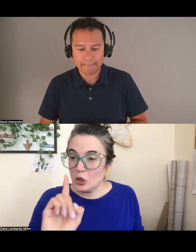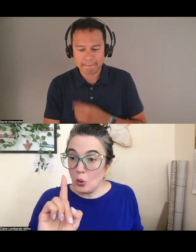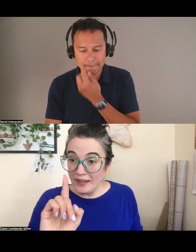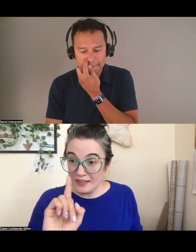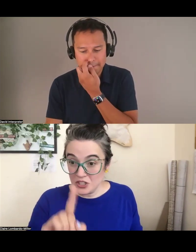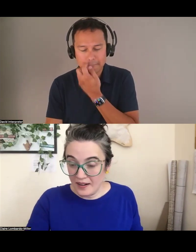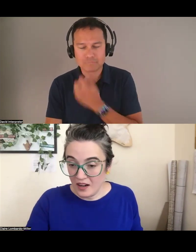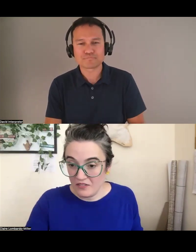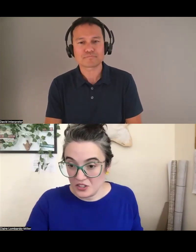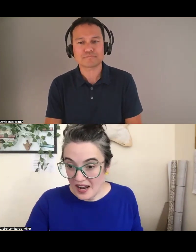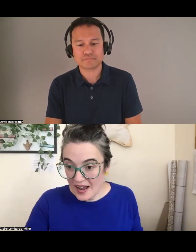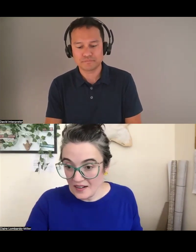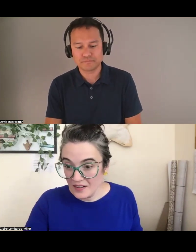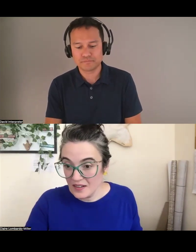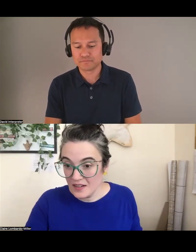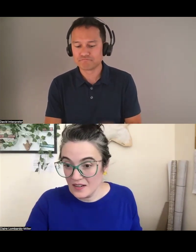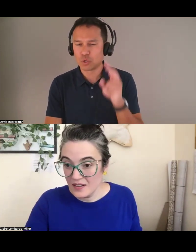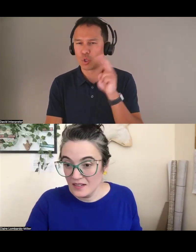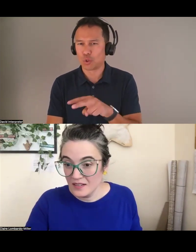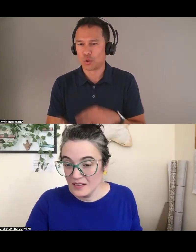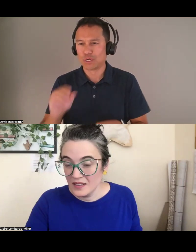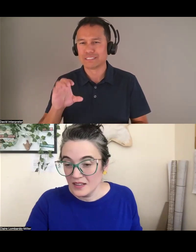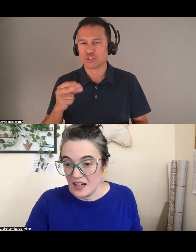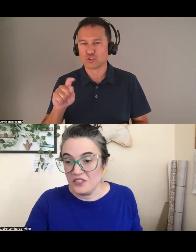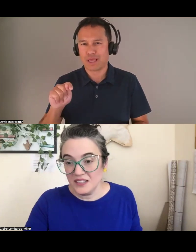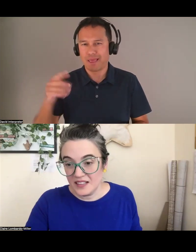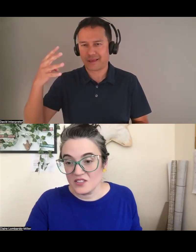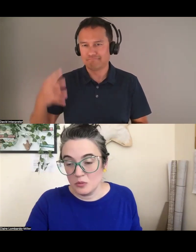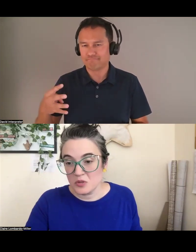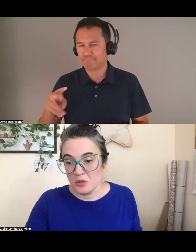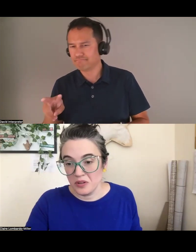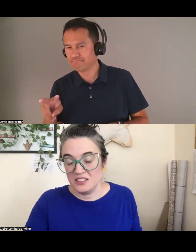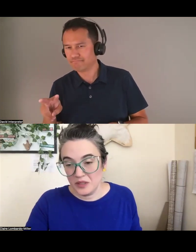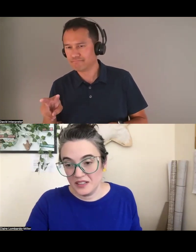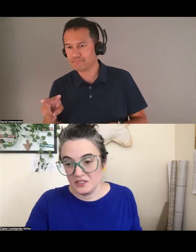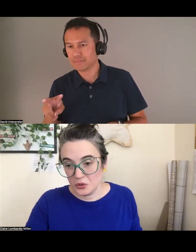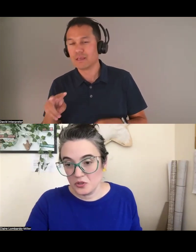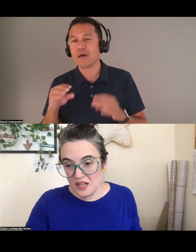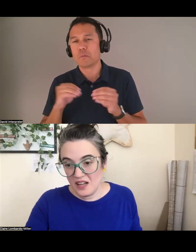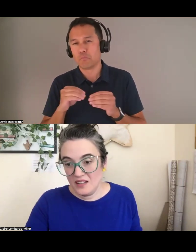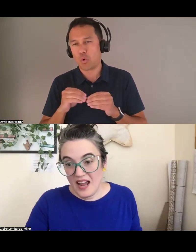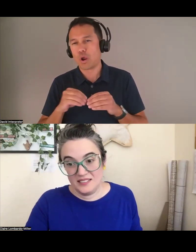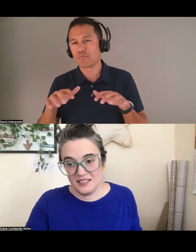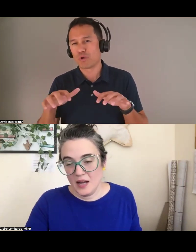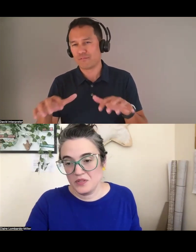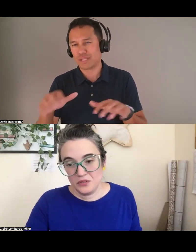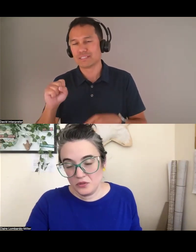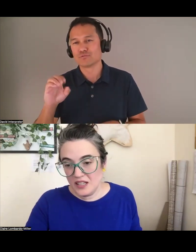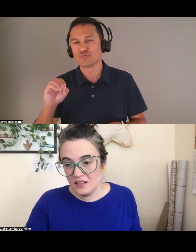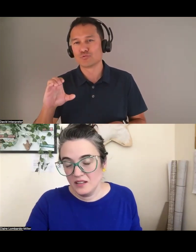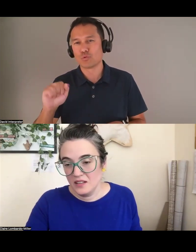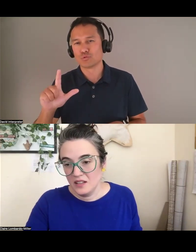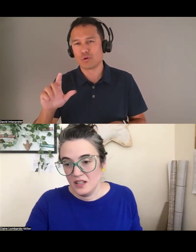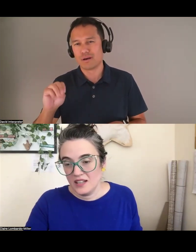Just a quick check of the chat. I feel like that is so much more prevalent because of social media. Yes,